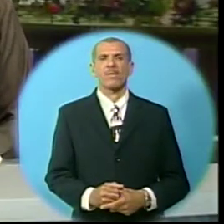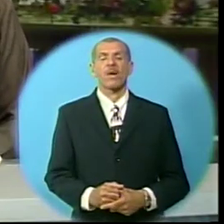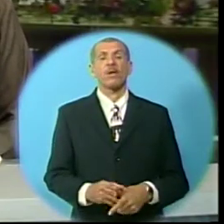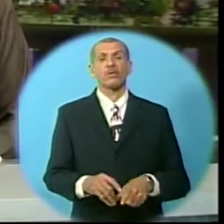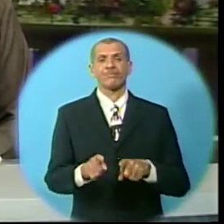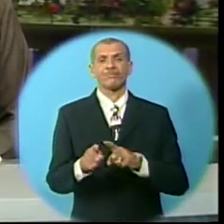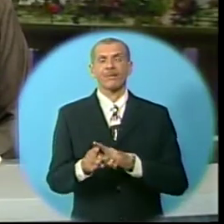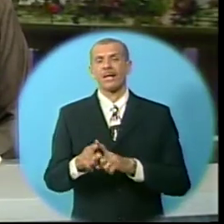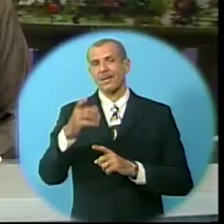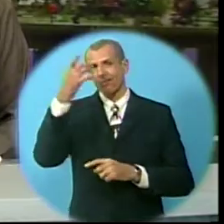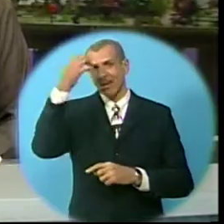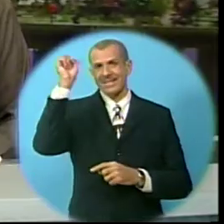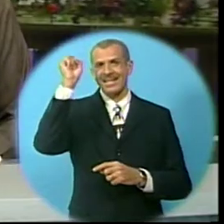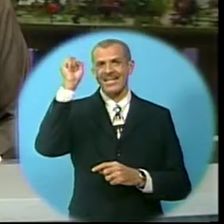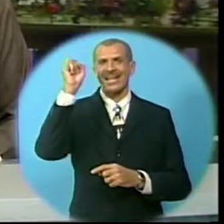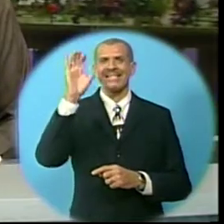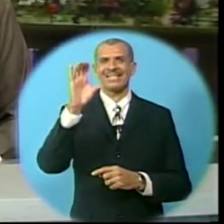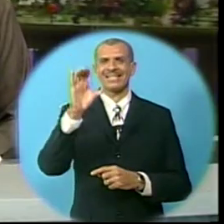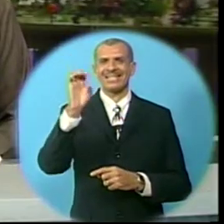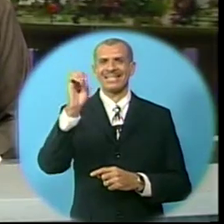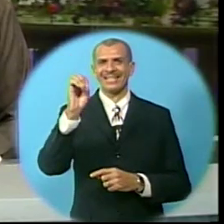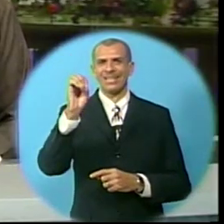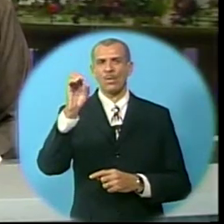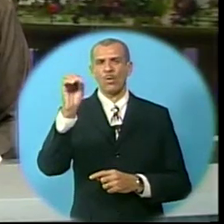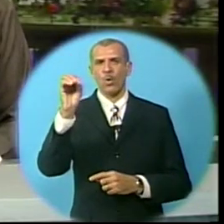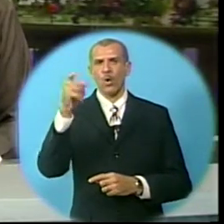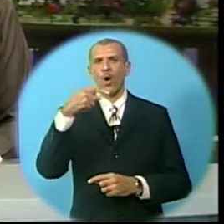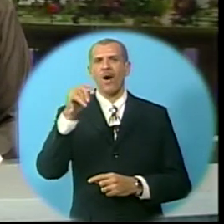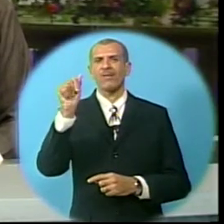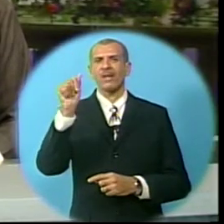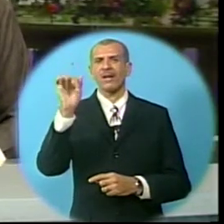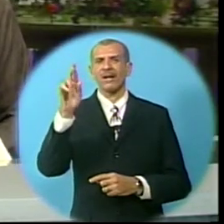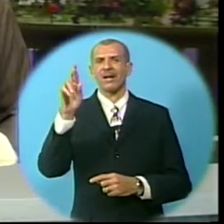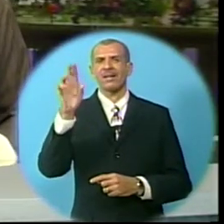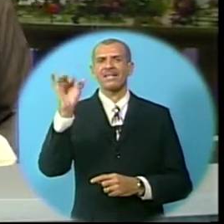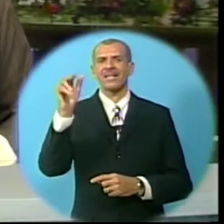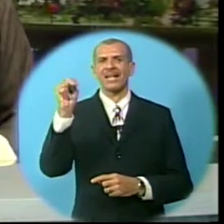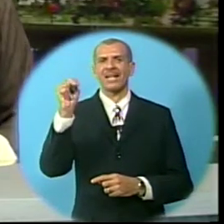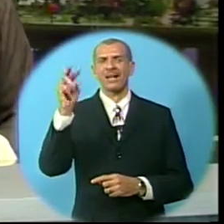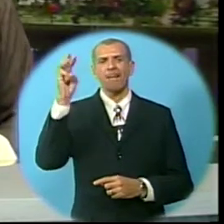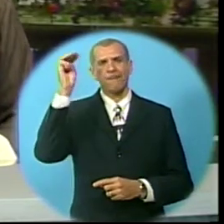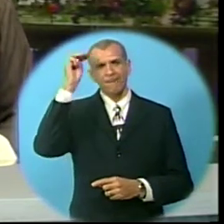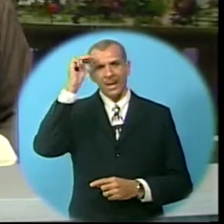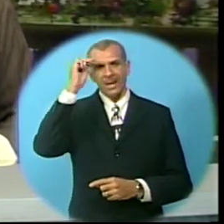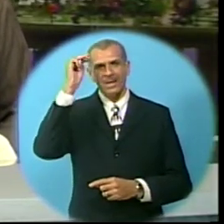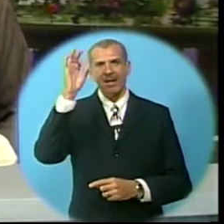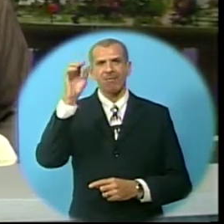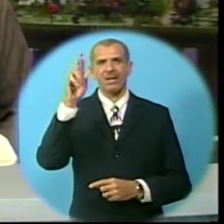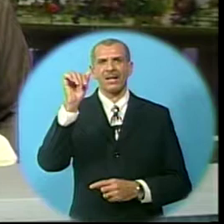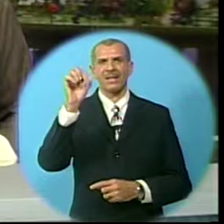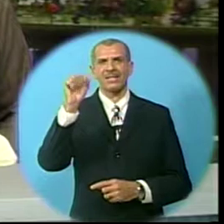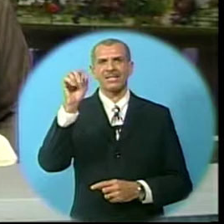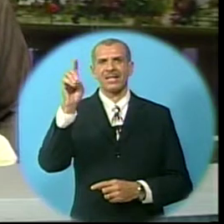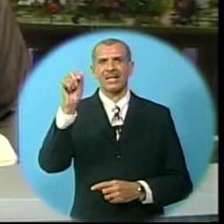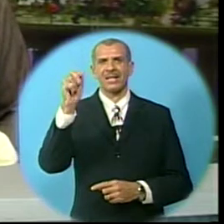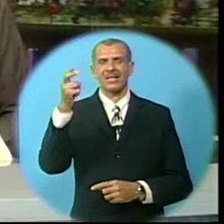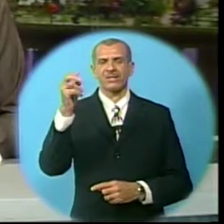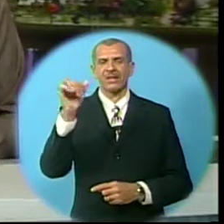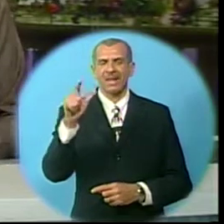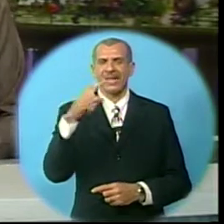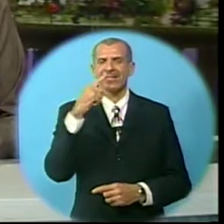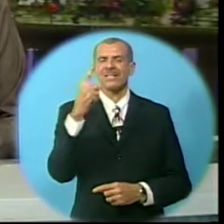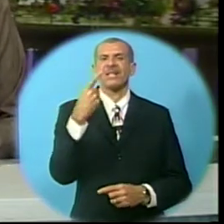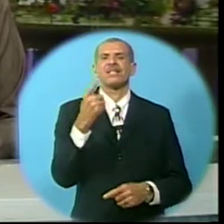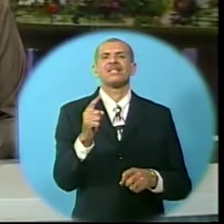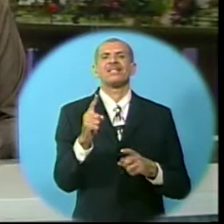Meanwhile, President and Chief Executive Officer of Air Canada, Michael Frisdale, also delivered remarks, and he said the